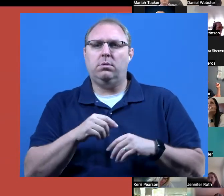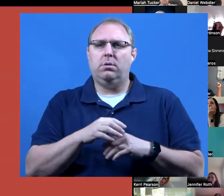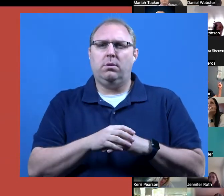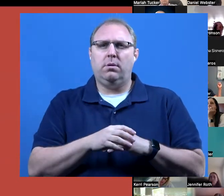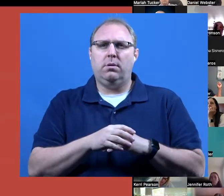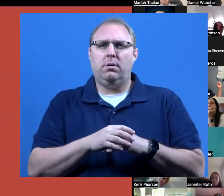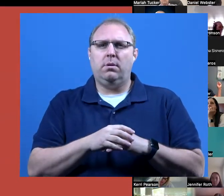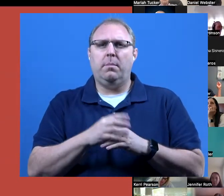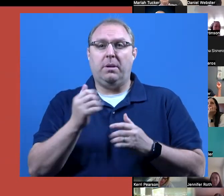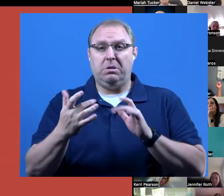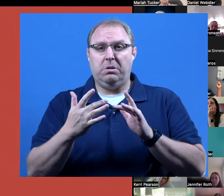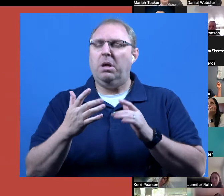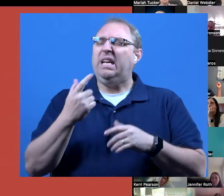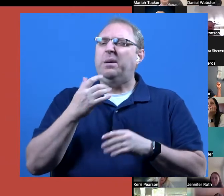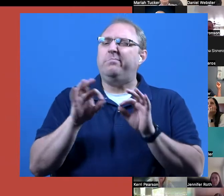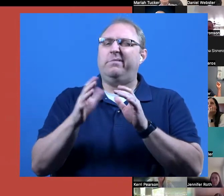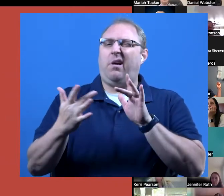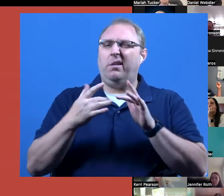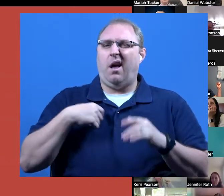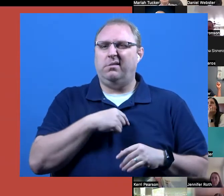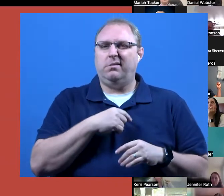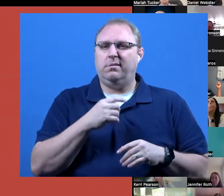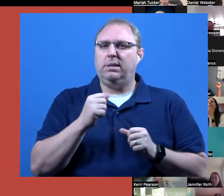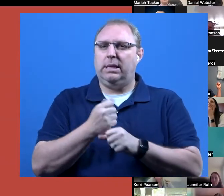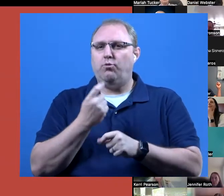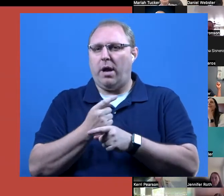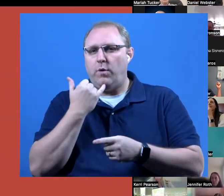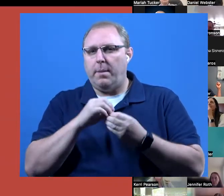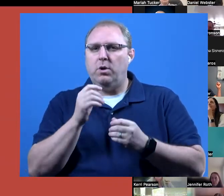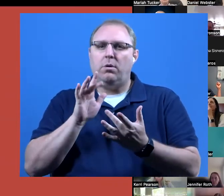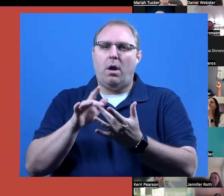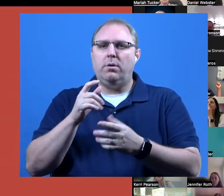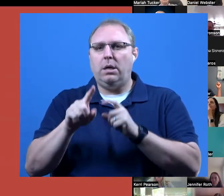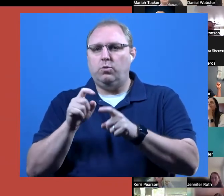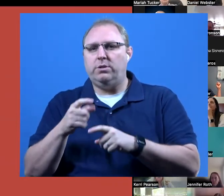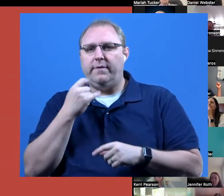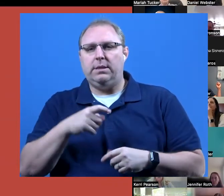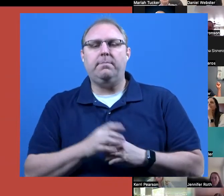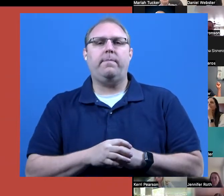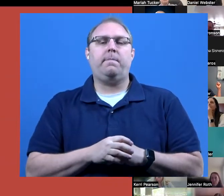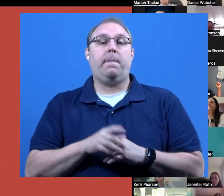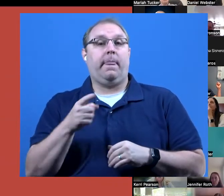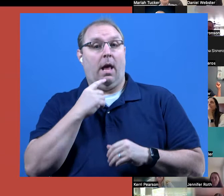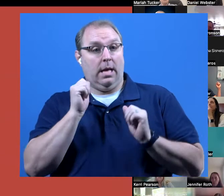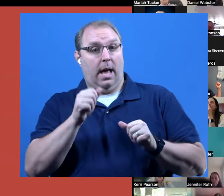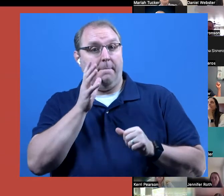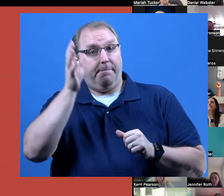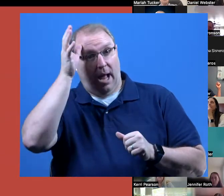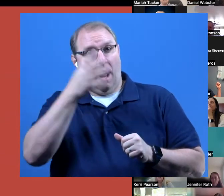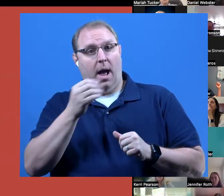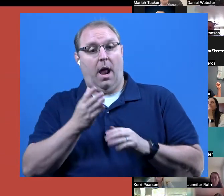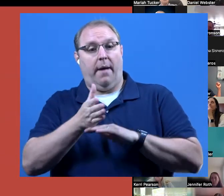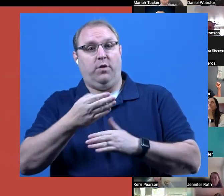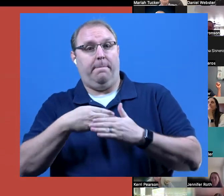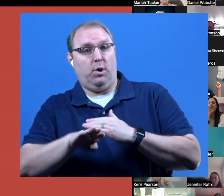Can parental leave and postpartum leave be used for adopting a child? Only